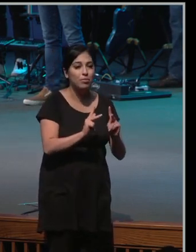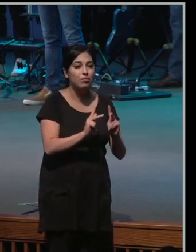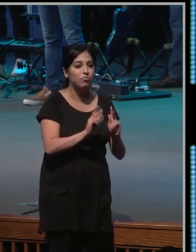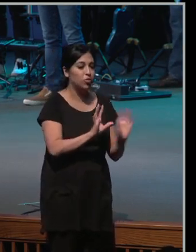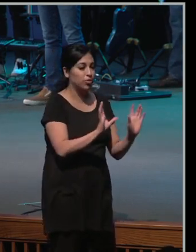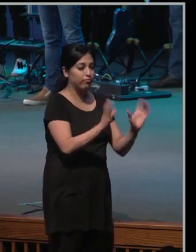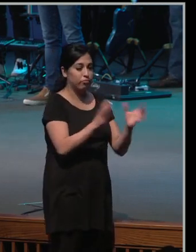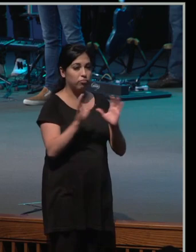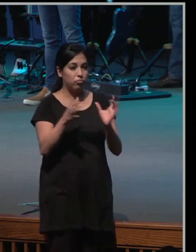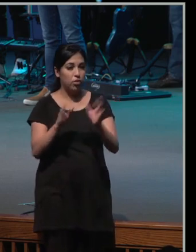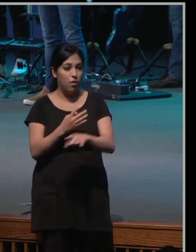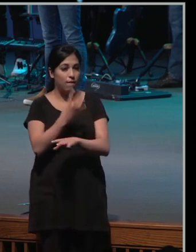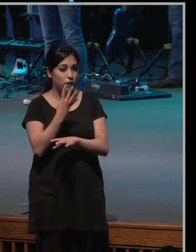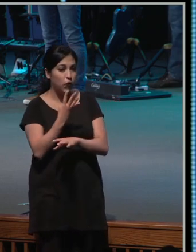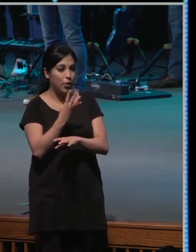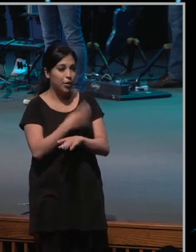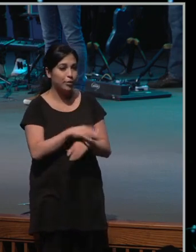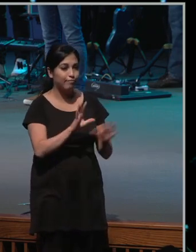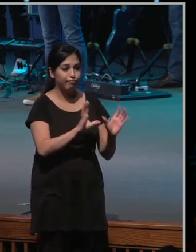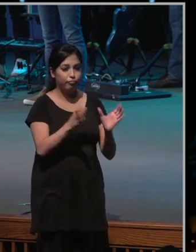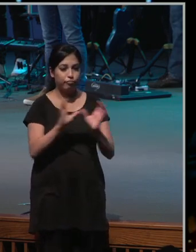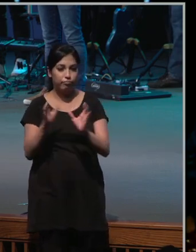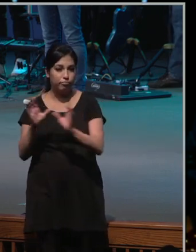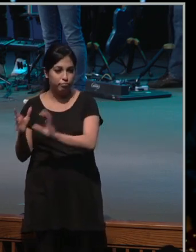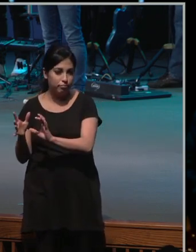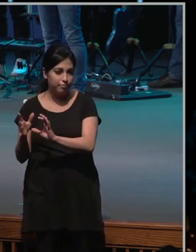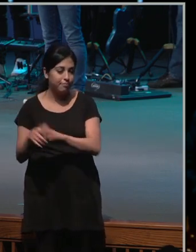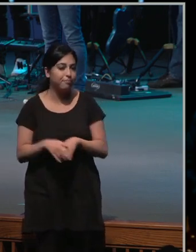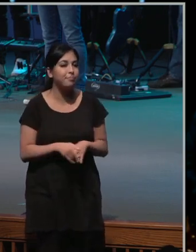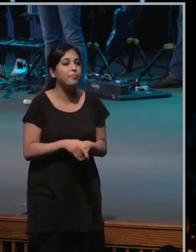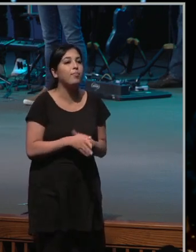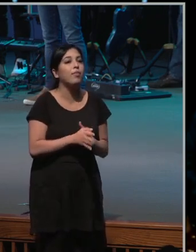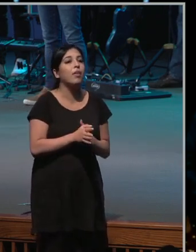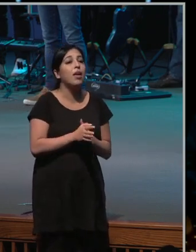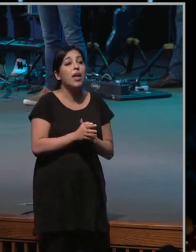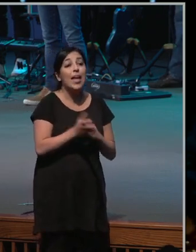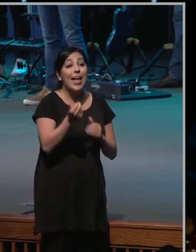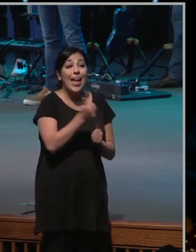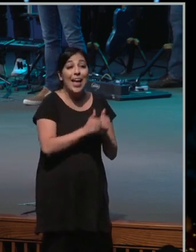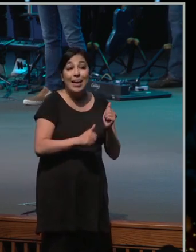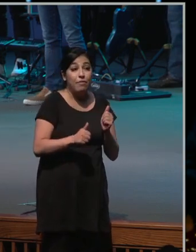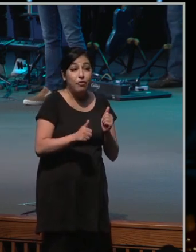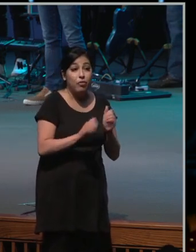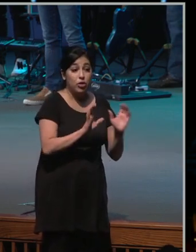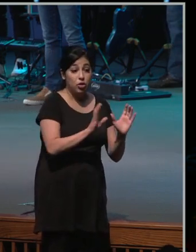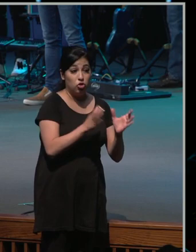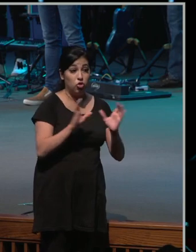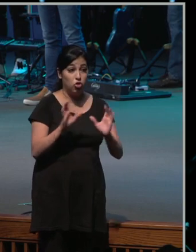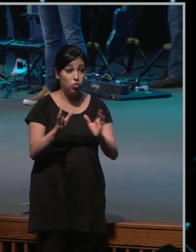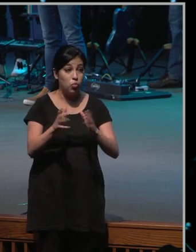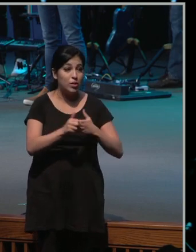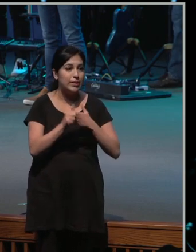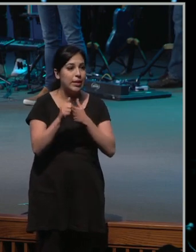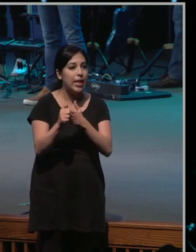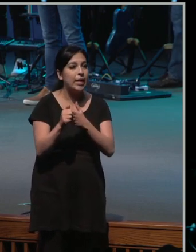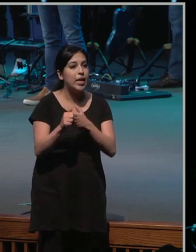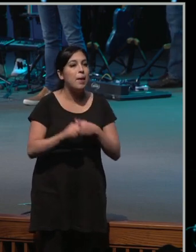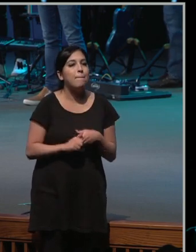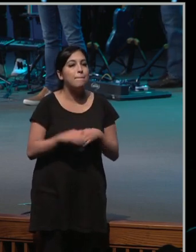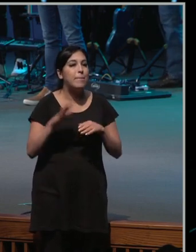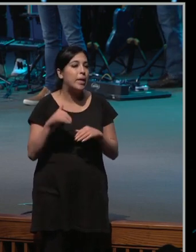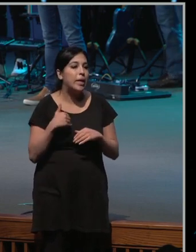four flights: operations, maintenance, logistics, and support. Every one of those flights was led by a young Air Force